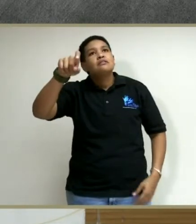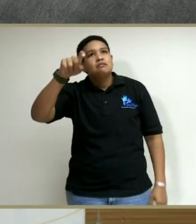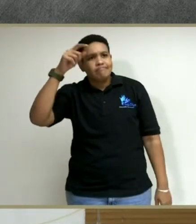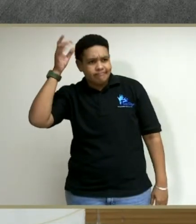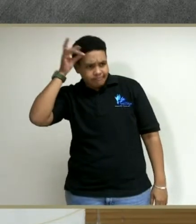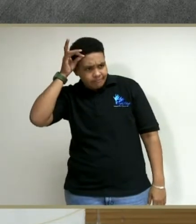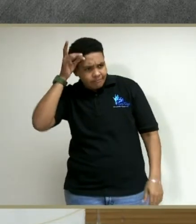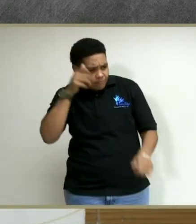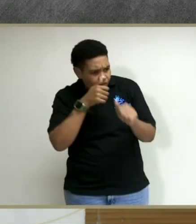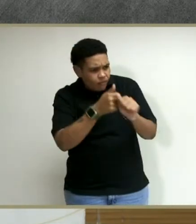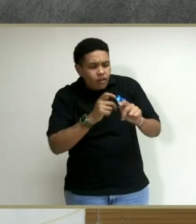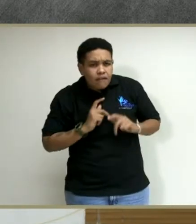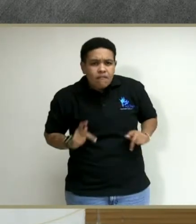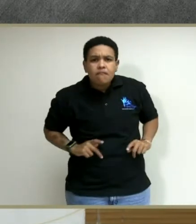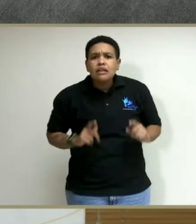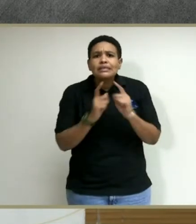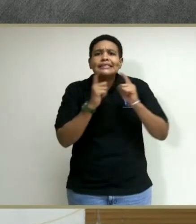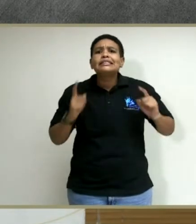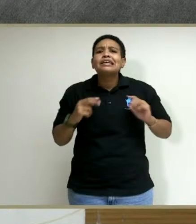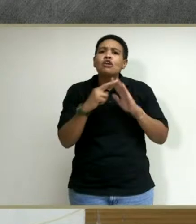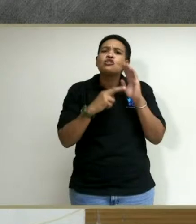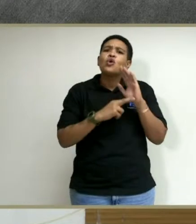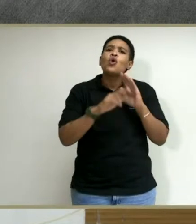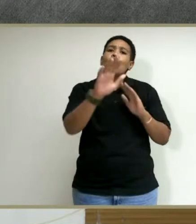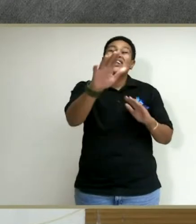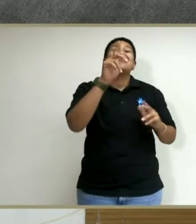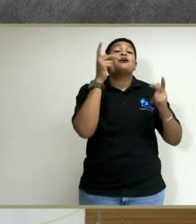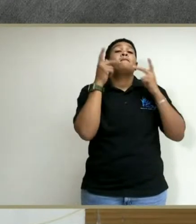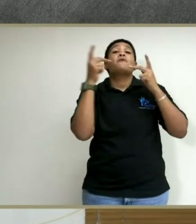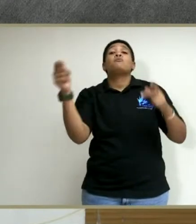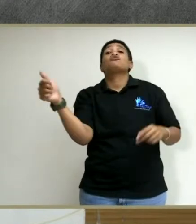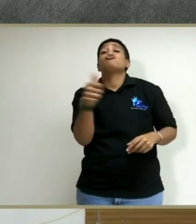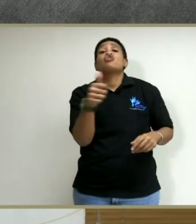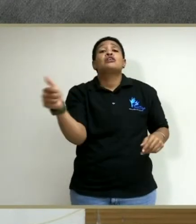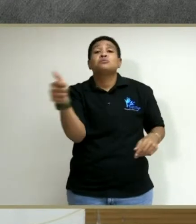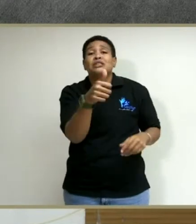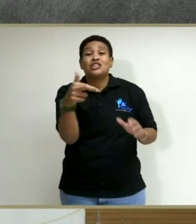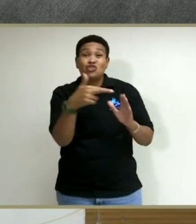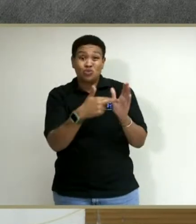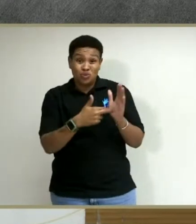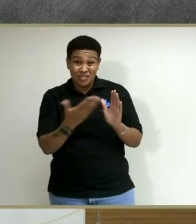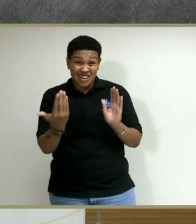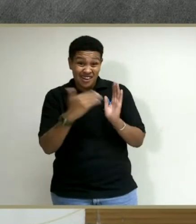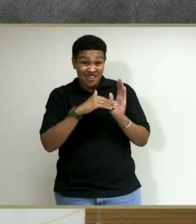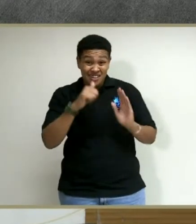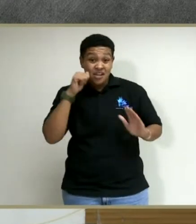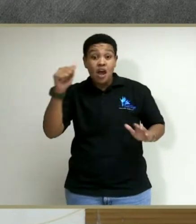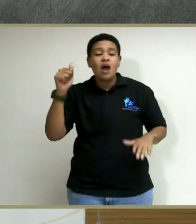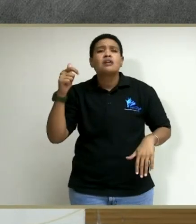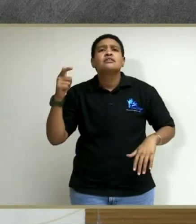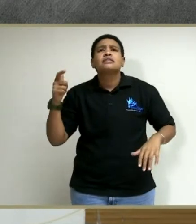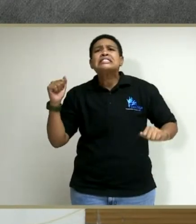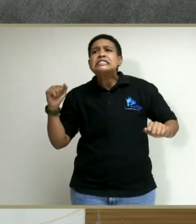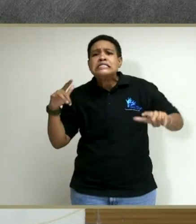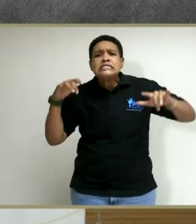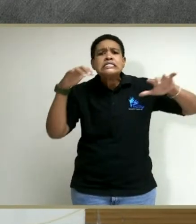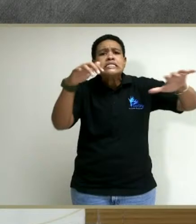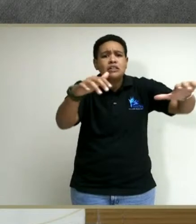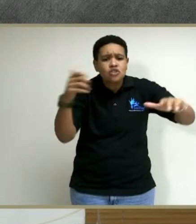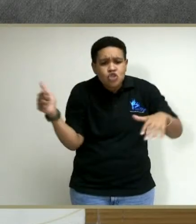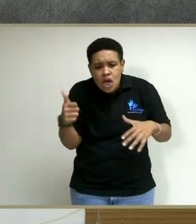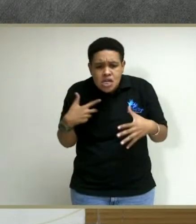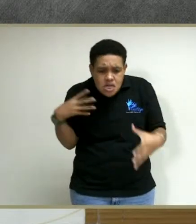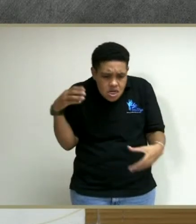physical distancing rules. Public transportation measures, again, not to go onto crowded